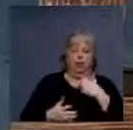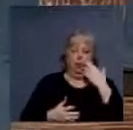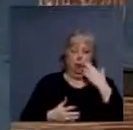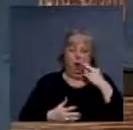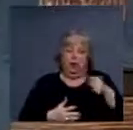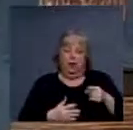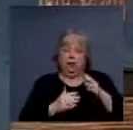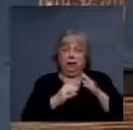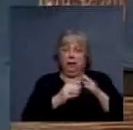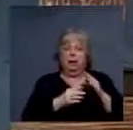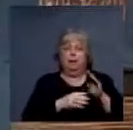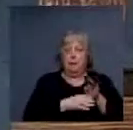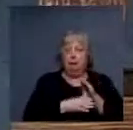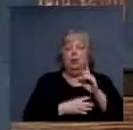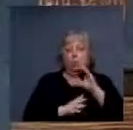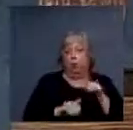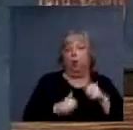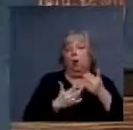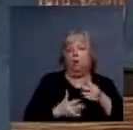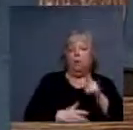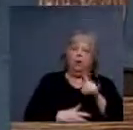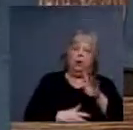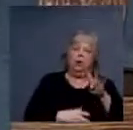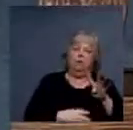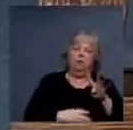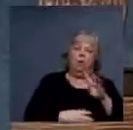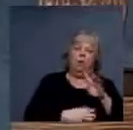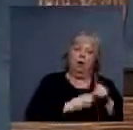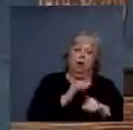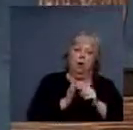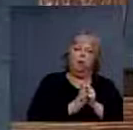this facility is going to offer 24-hour